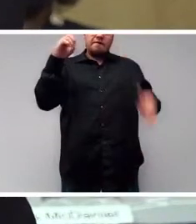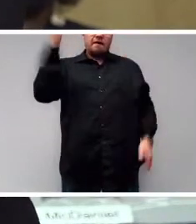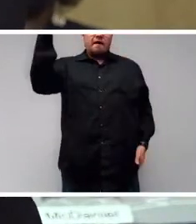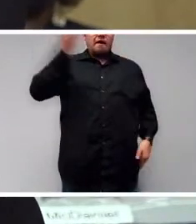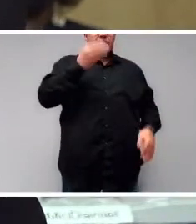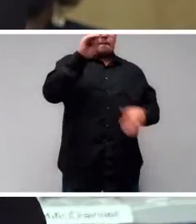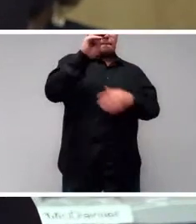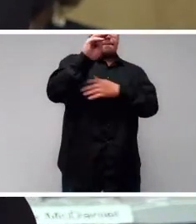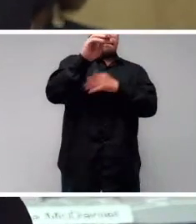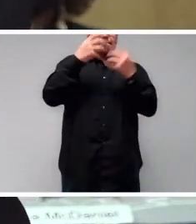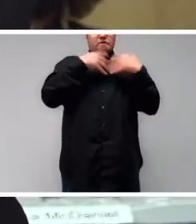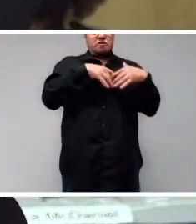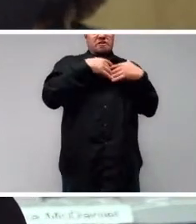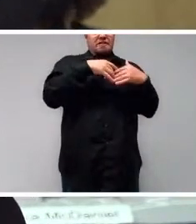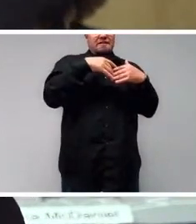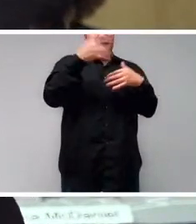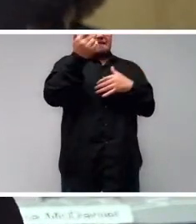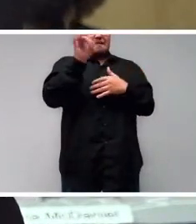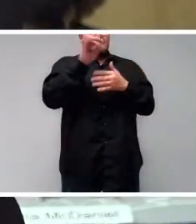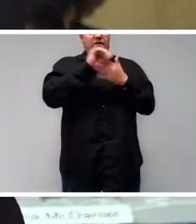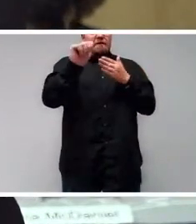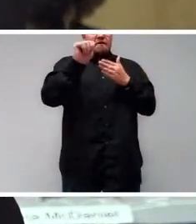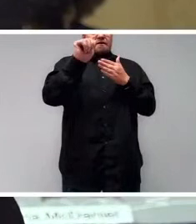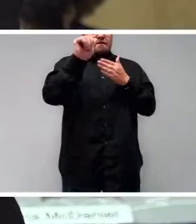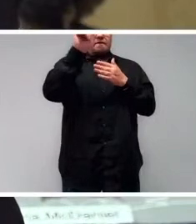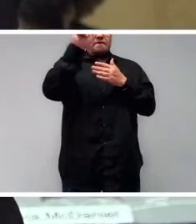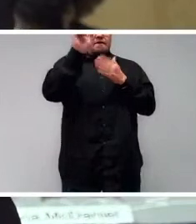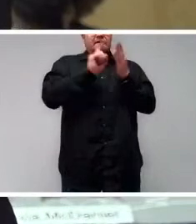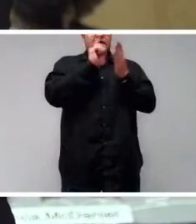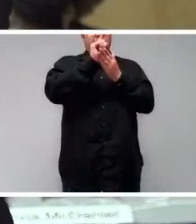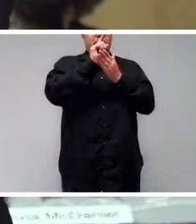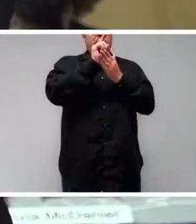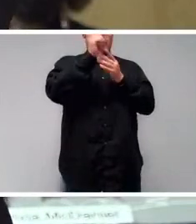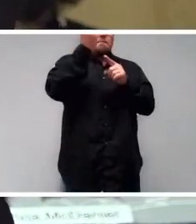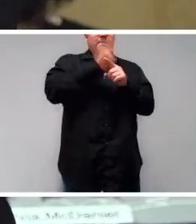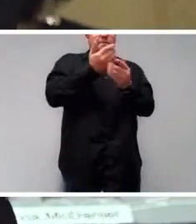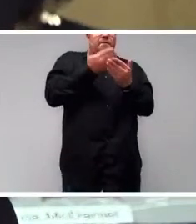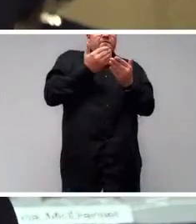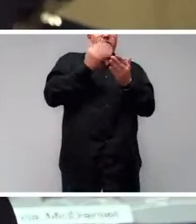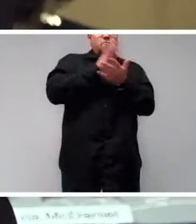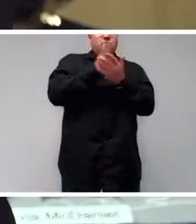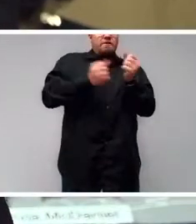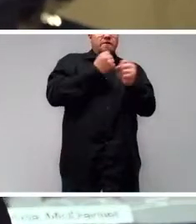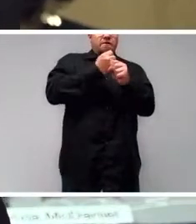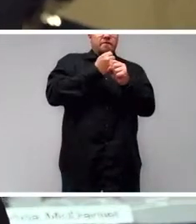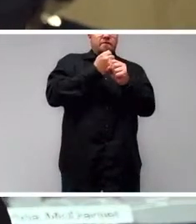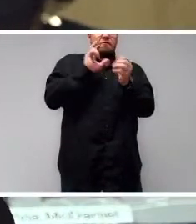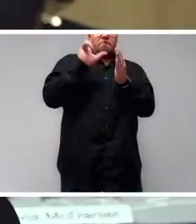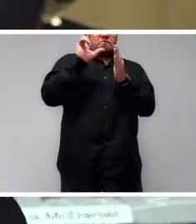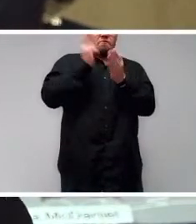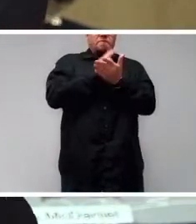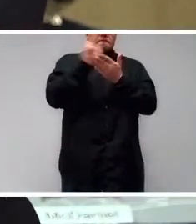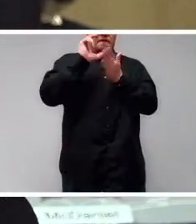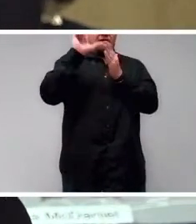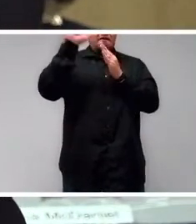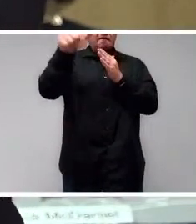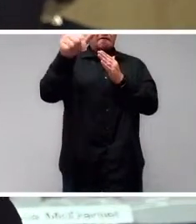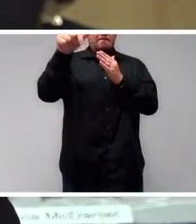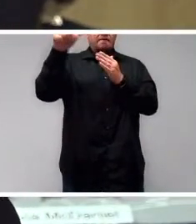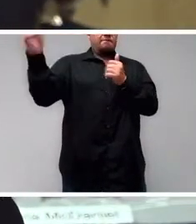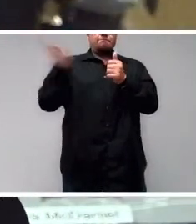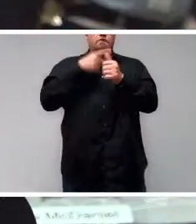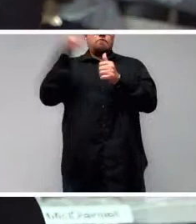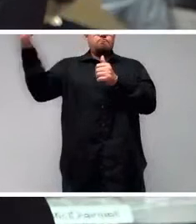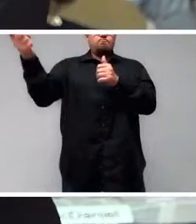machinist, $18 an hour, about a month before the end of the school year. By the time he crossed the stage, 3 weeks later, they had already given him his first raise